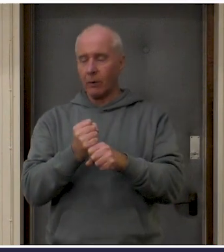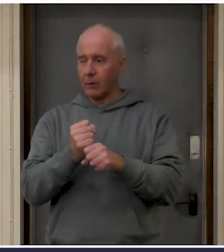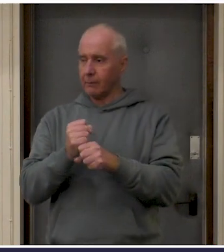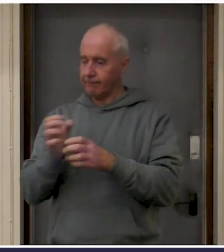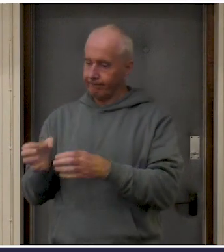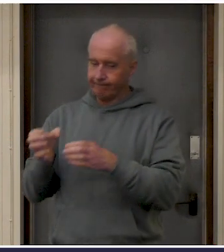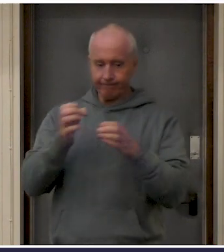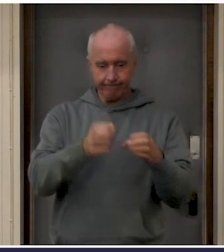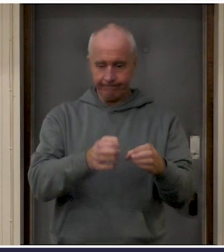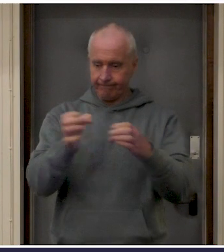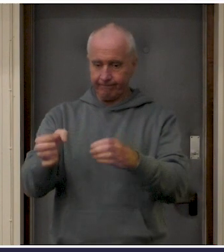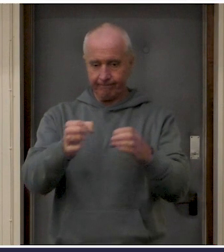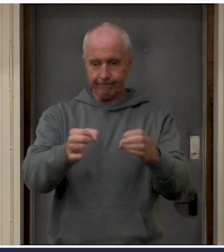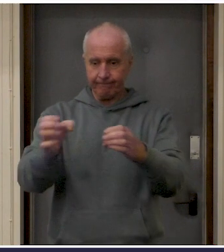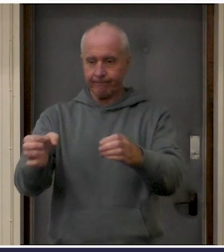power plants.